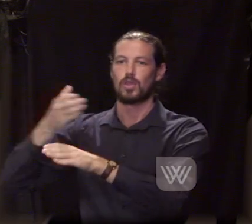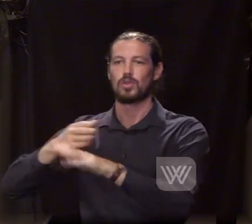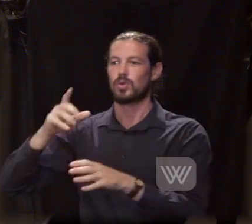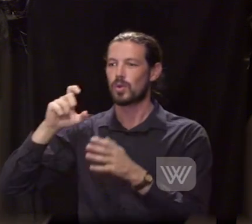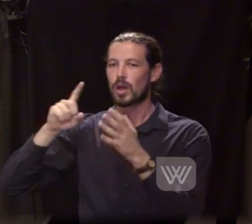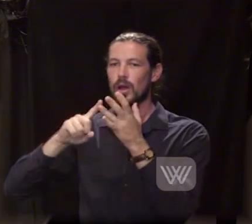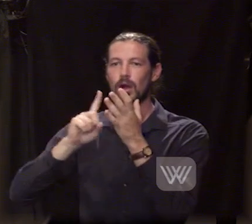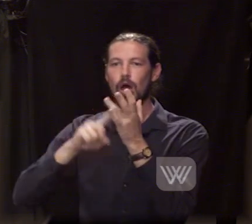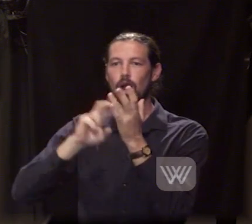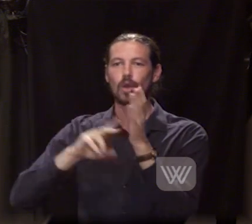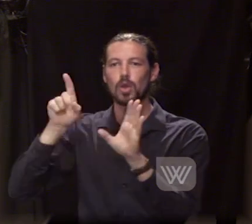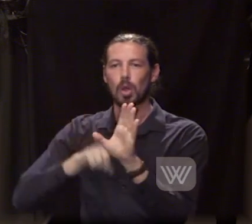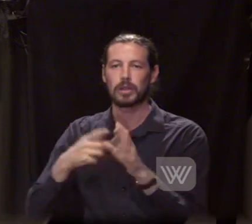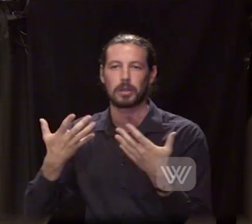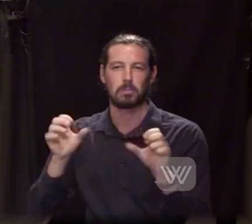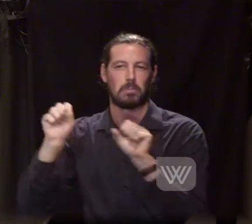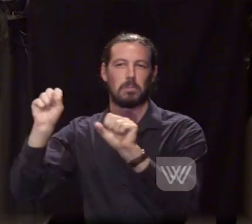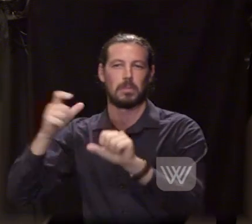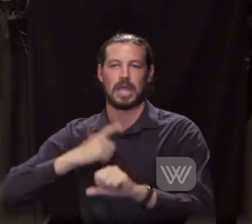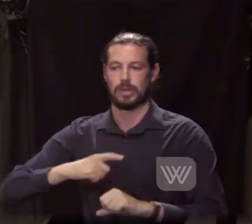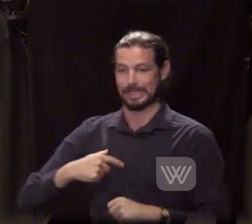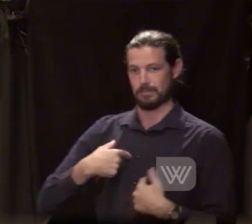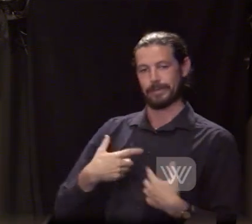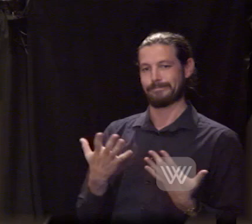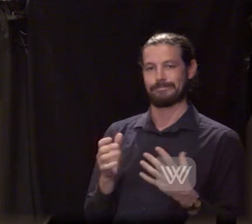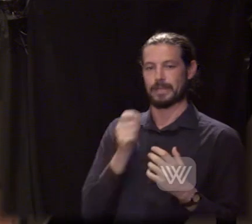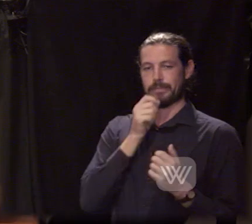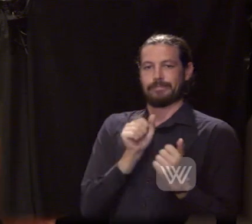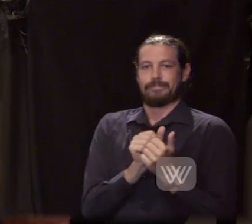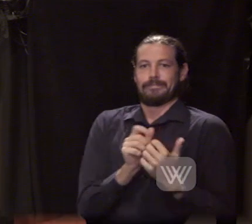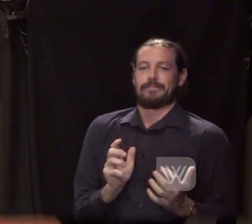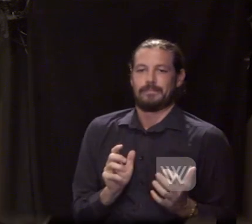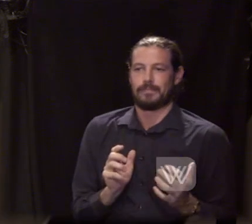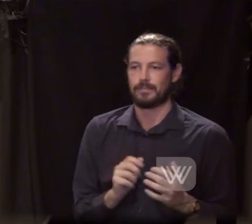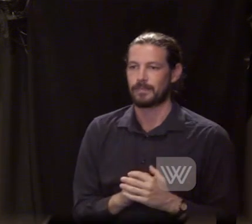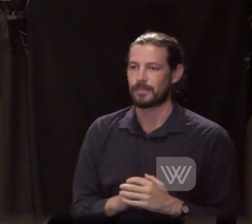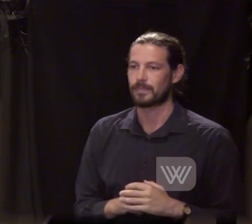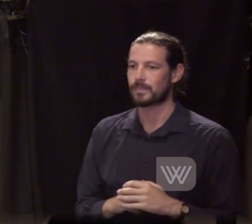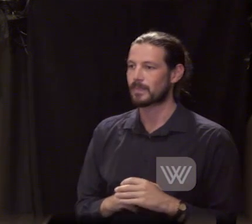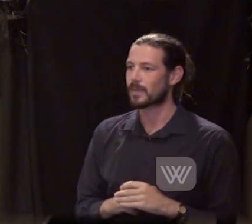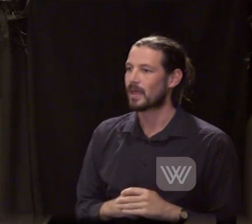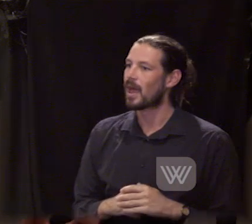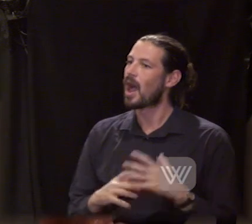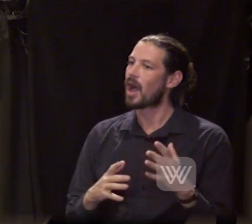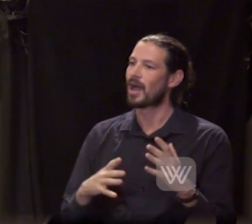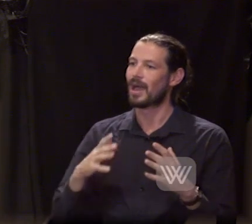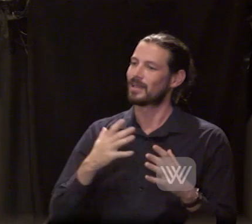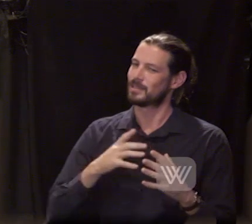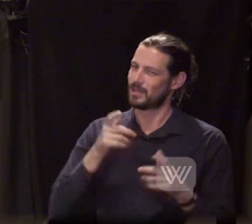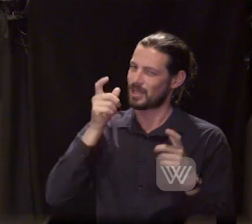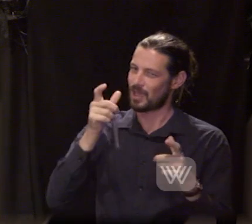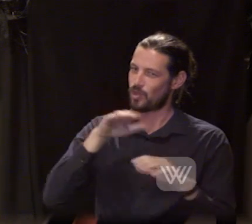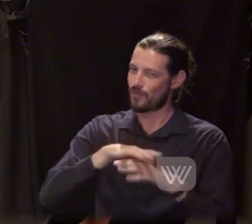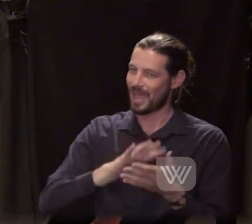there. I'm not super sold on that idea, and I kind of have to be careful about saying that just because people will probably start attacking me for saying